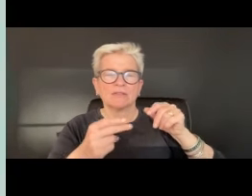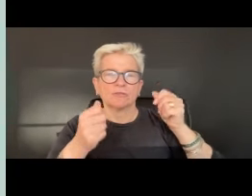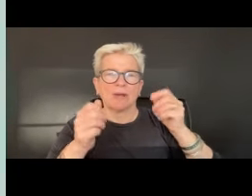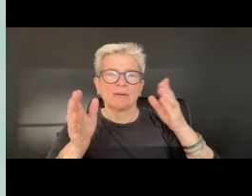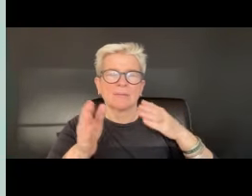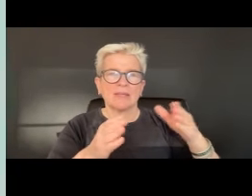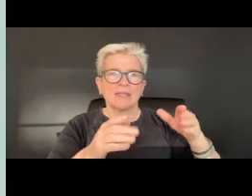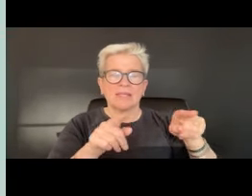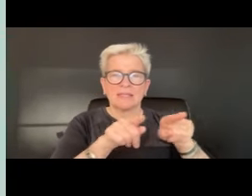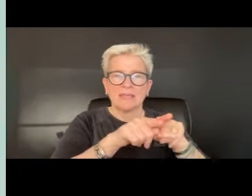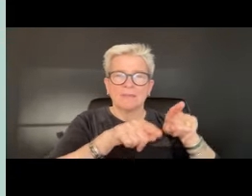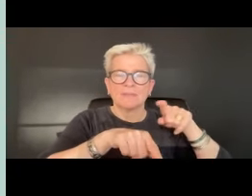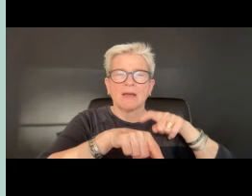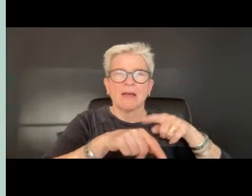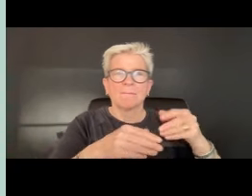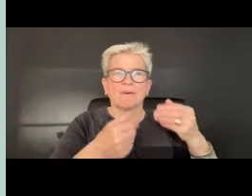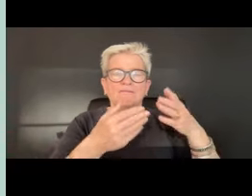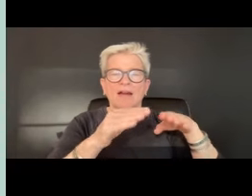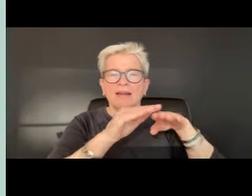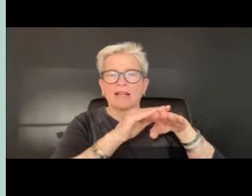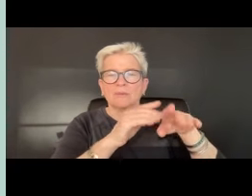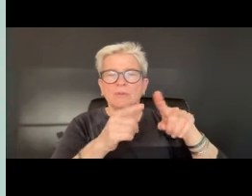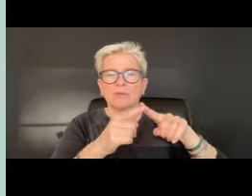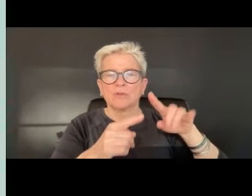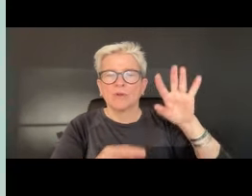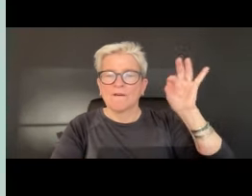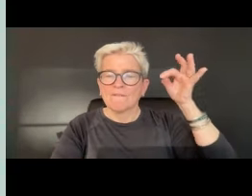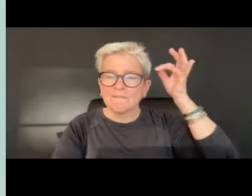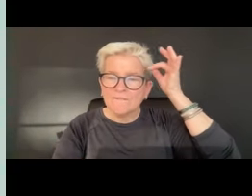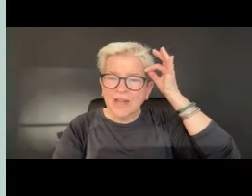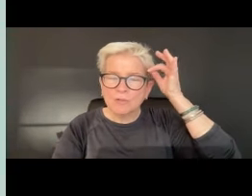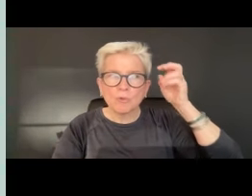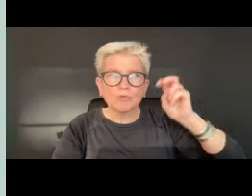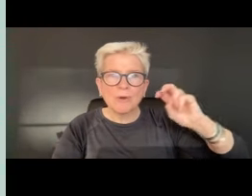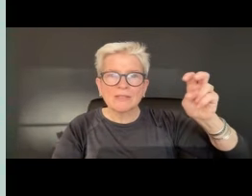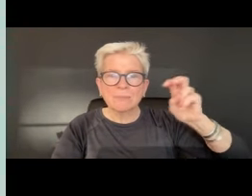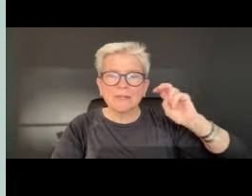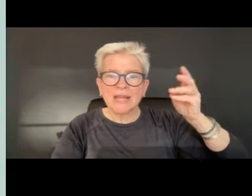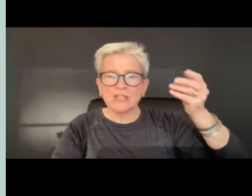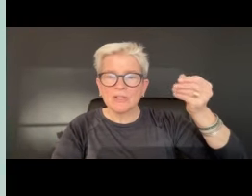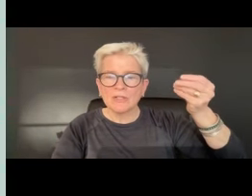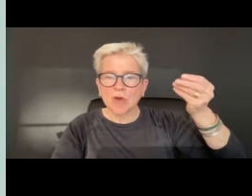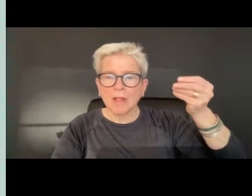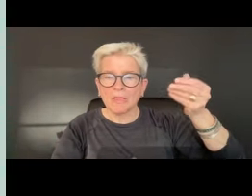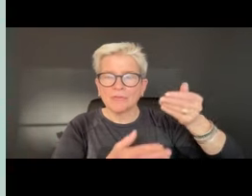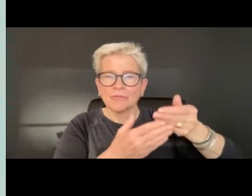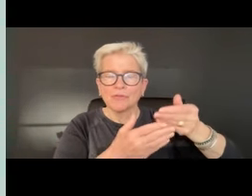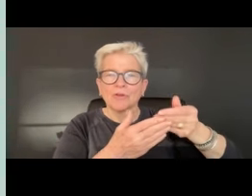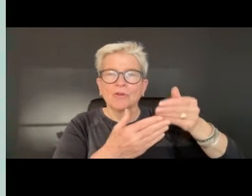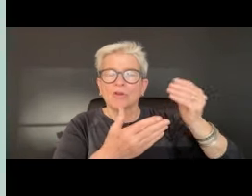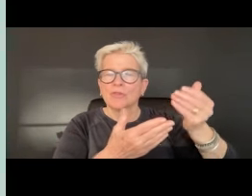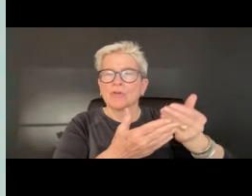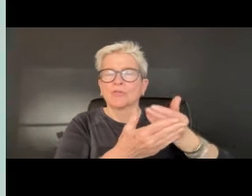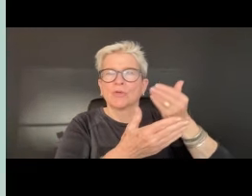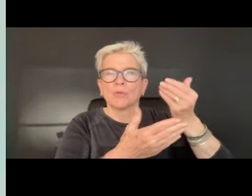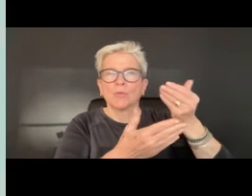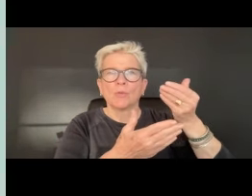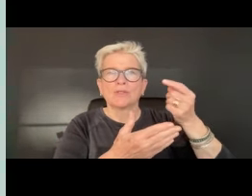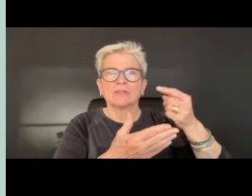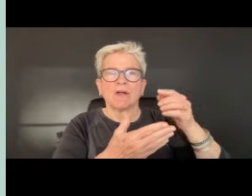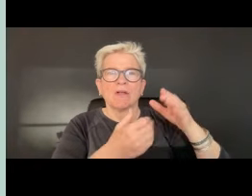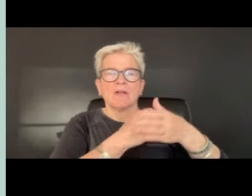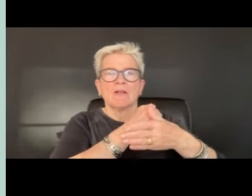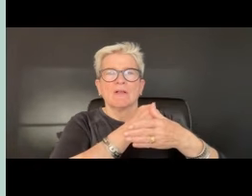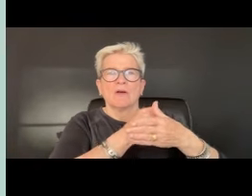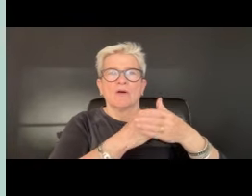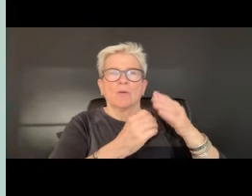providing access to things like federal transportation dollars. There's a new designation called Countywide